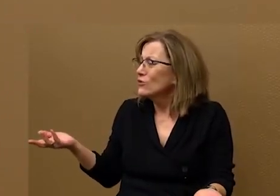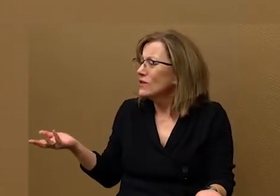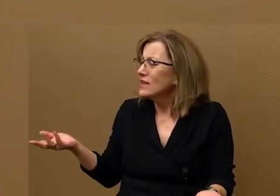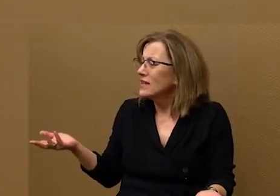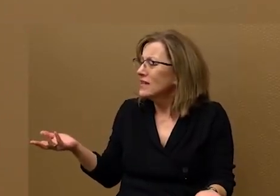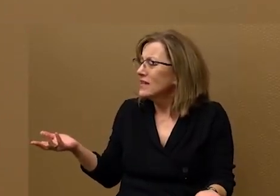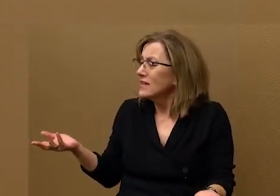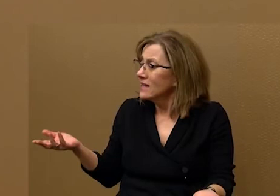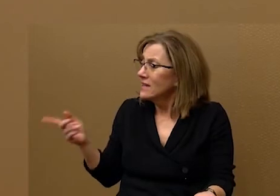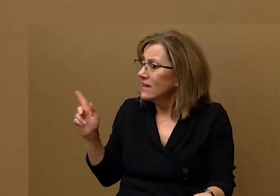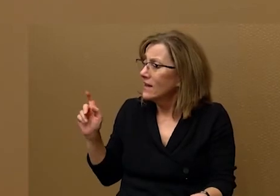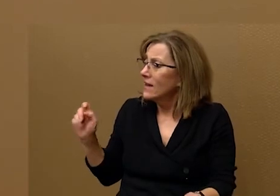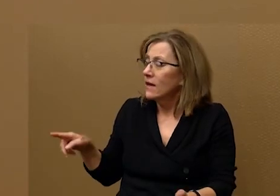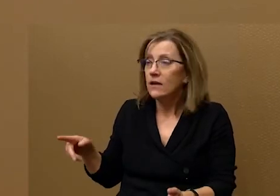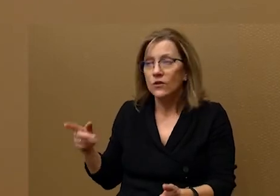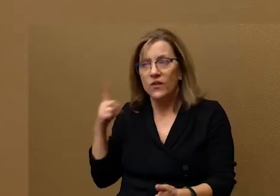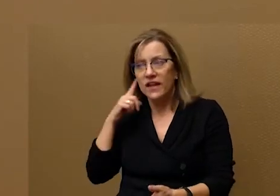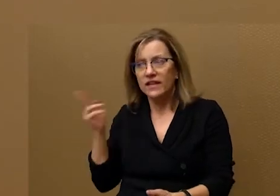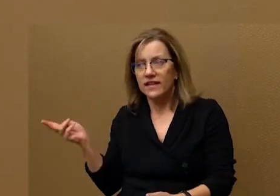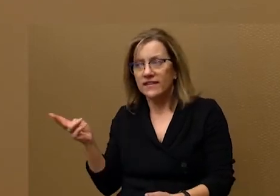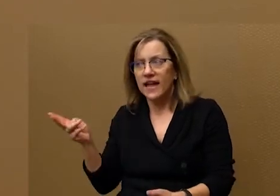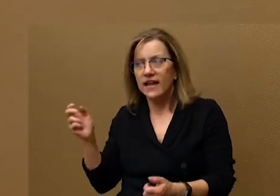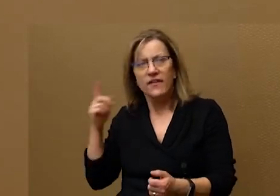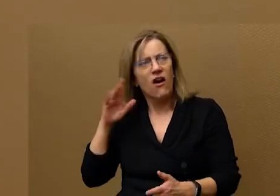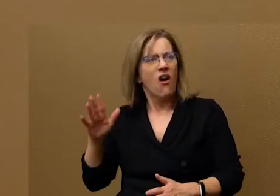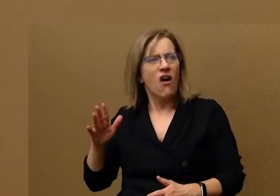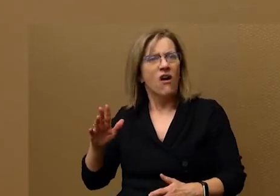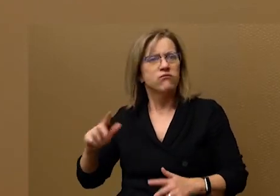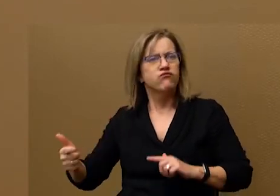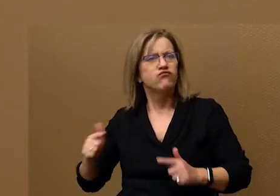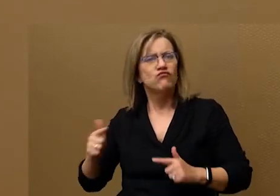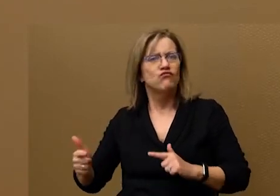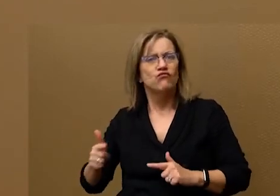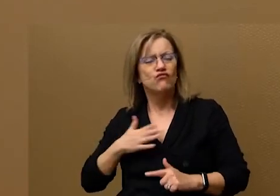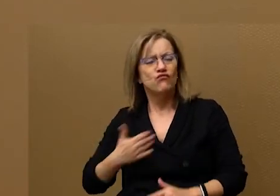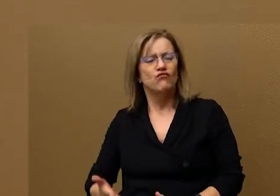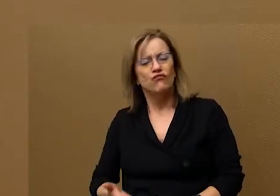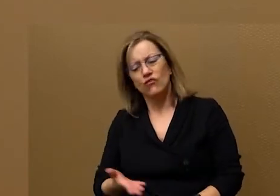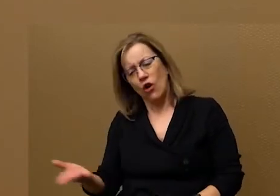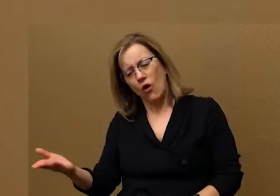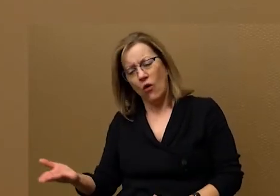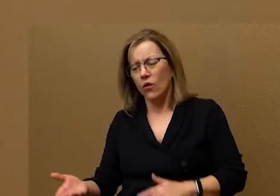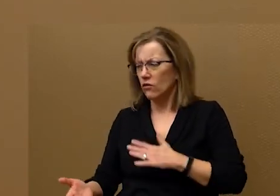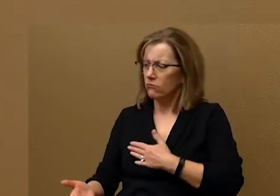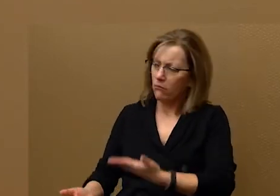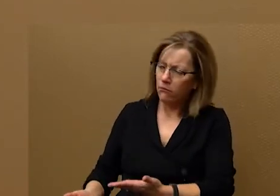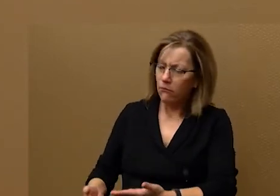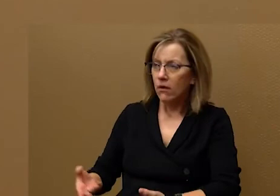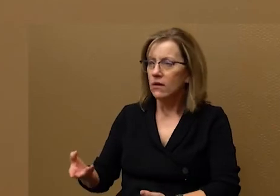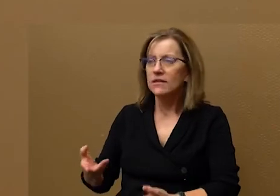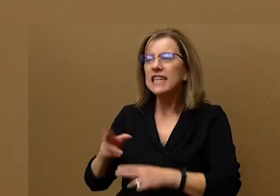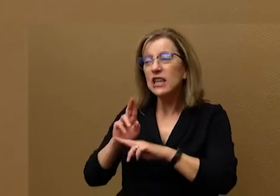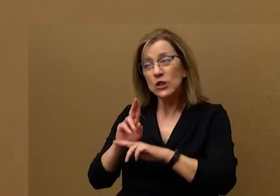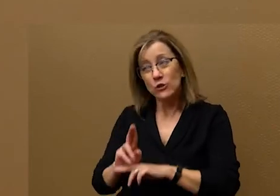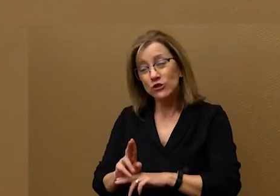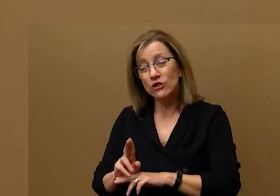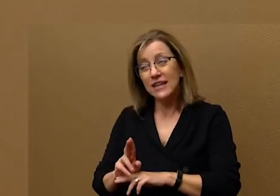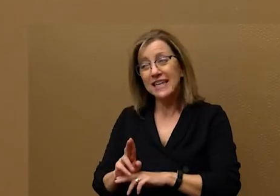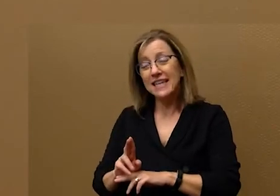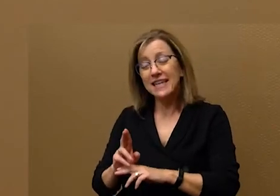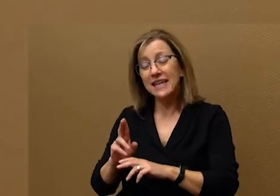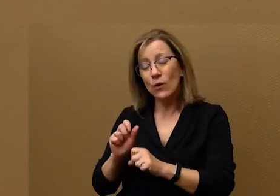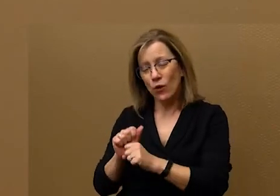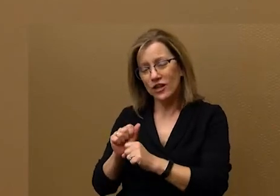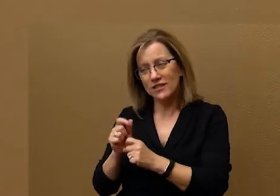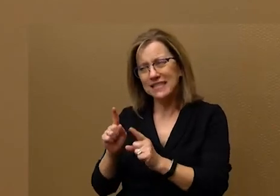possible that they could come up with taking turns on their own? I mean, again, usually yes. I'm banking on